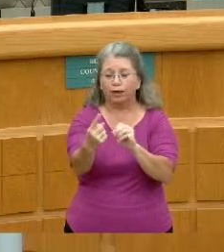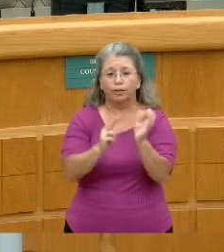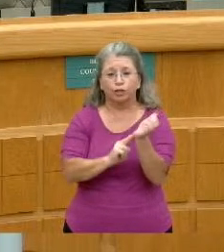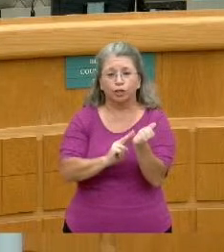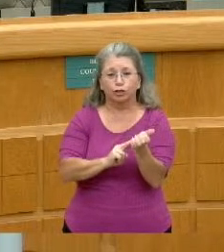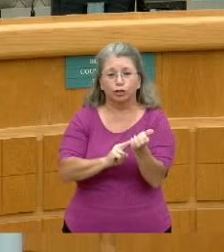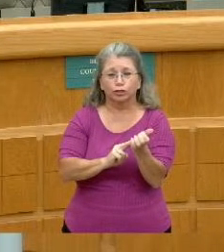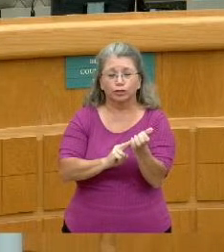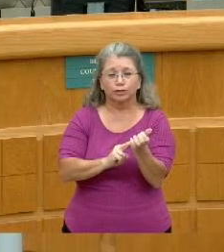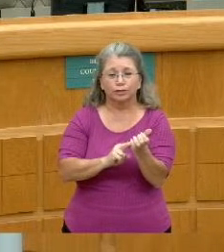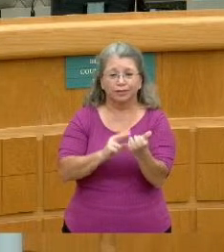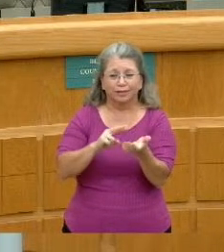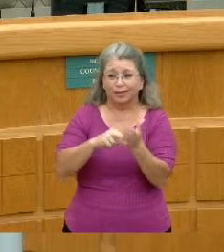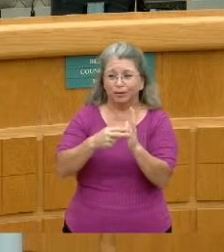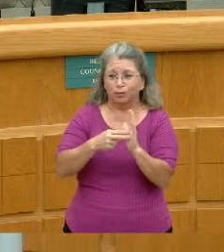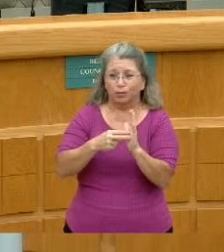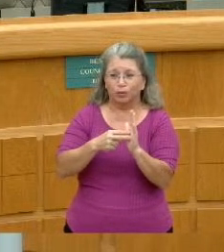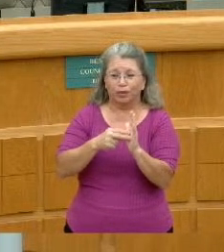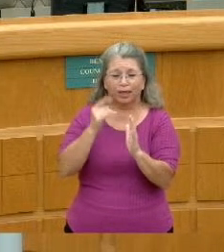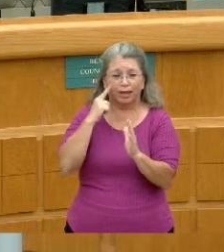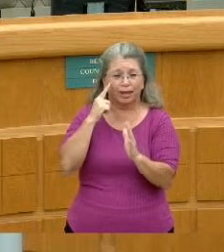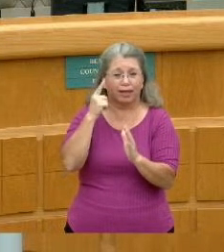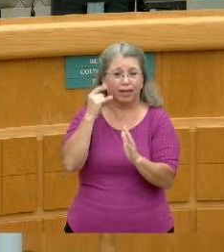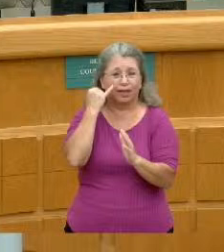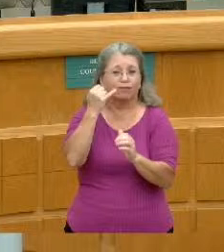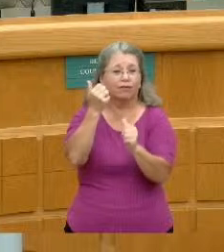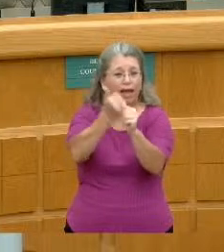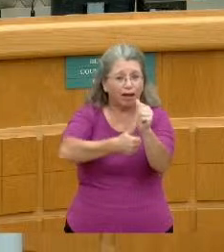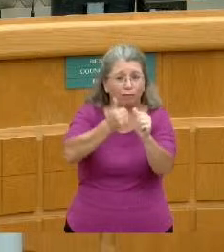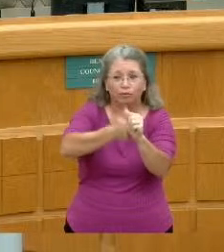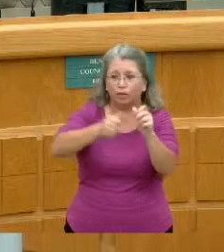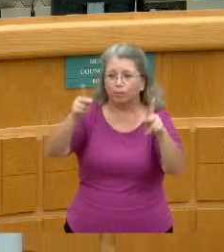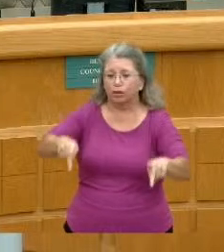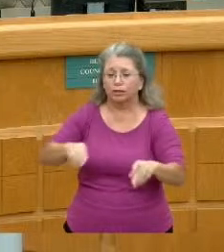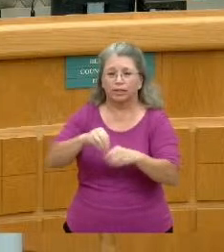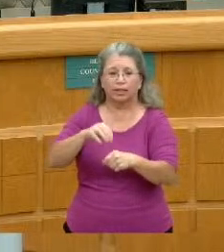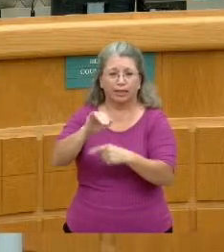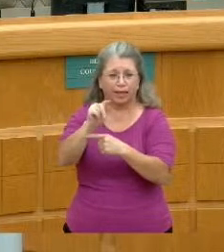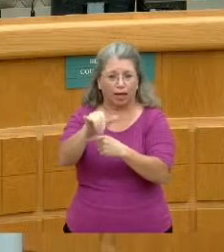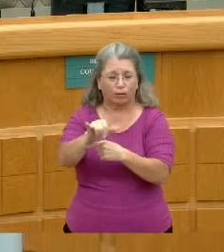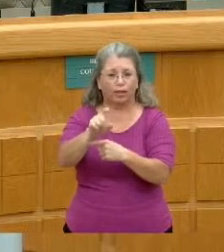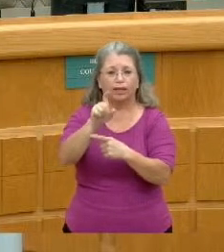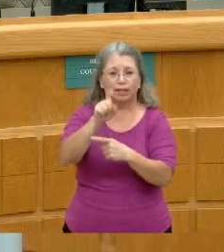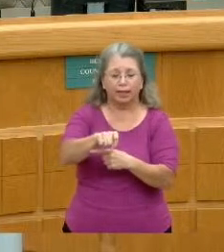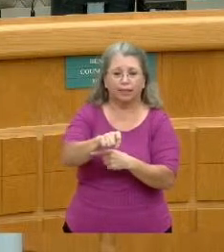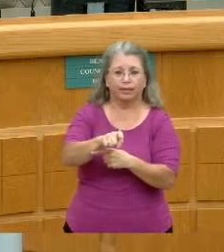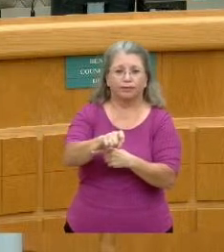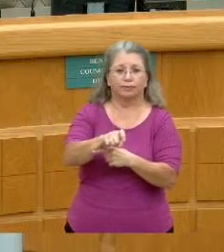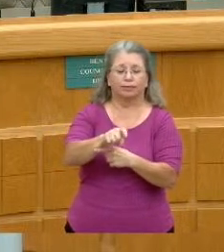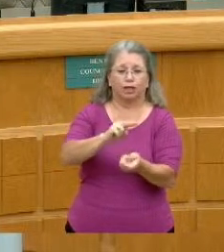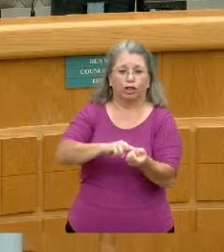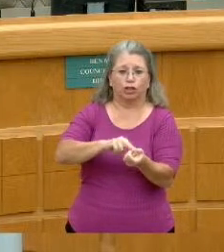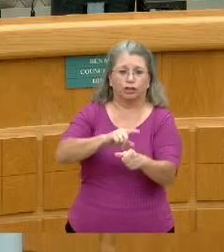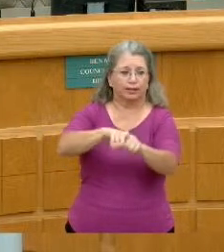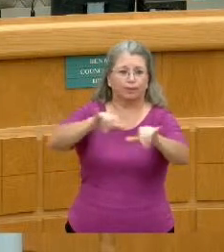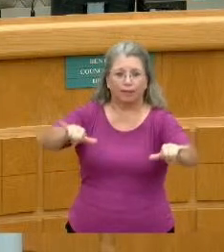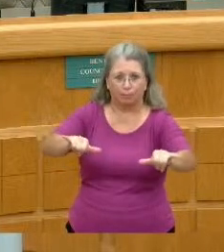nurse is expected to help out 90 people if everybody in Nueces County needed a nurse all at the same